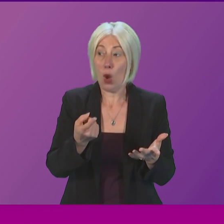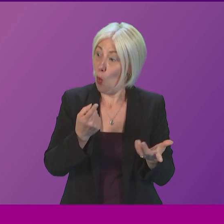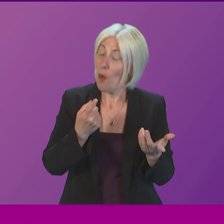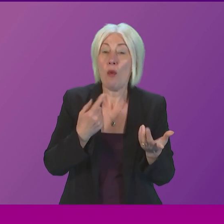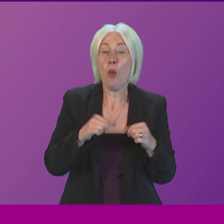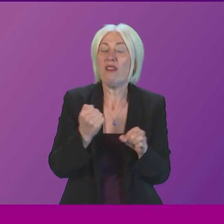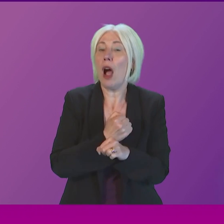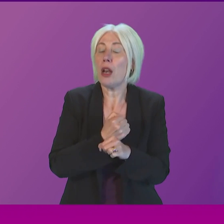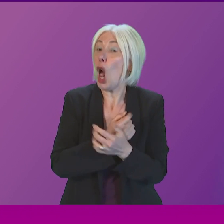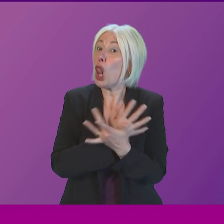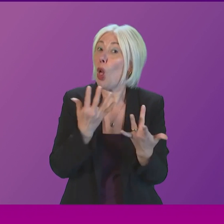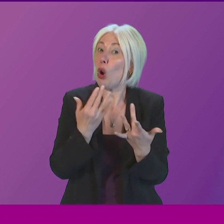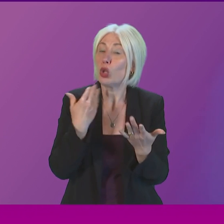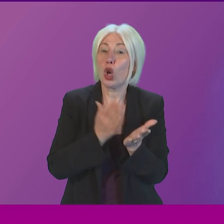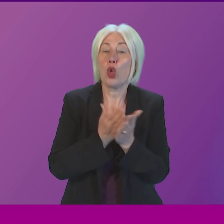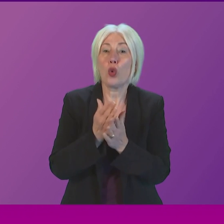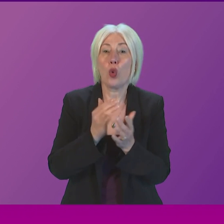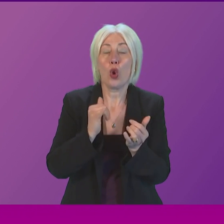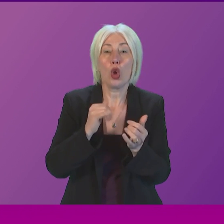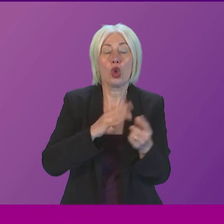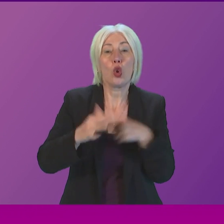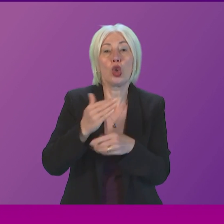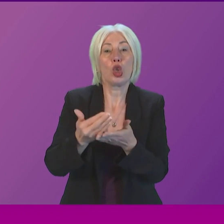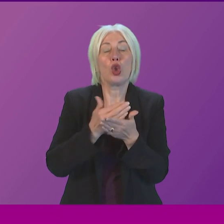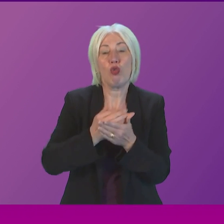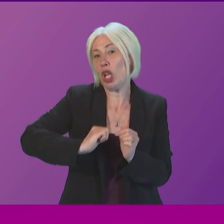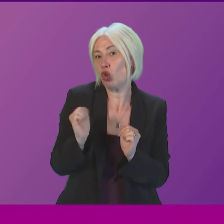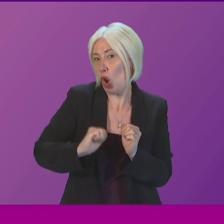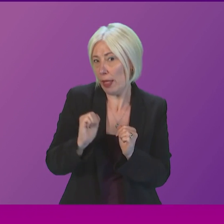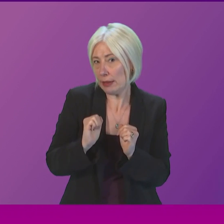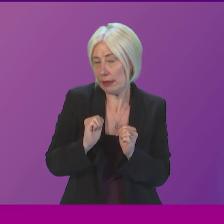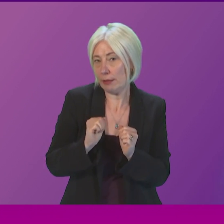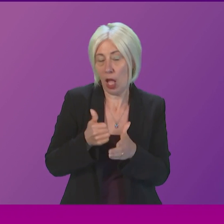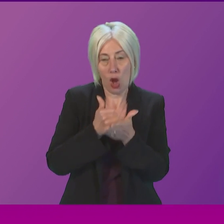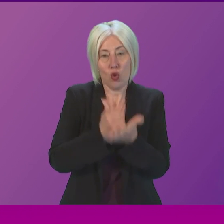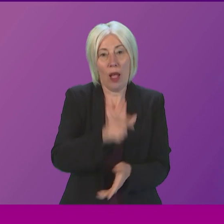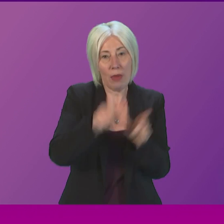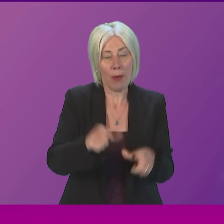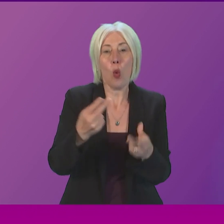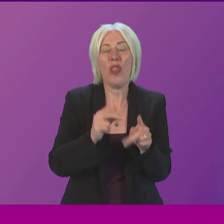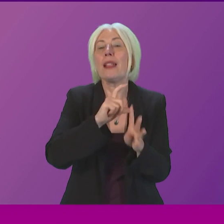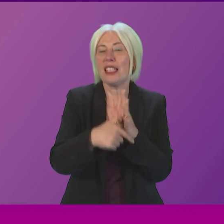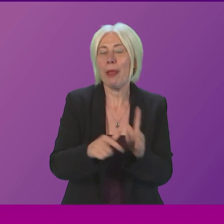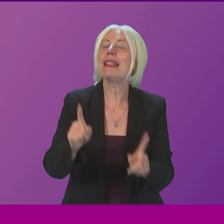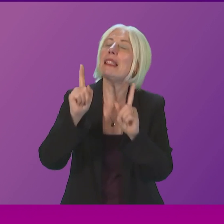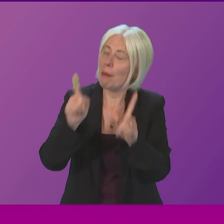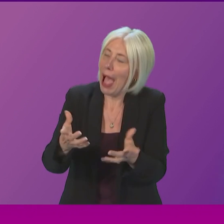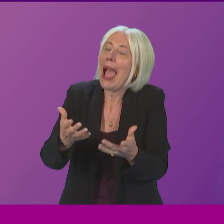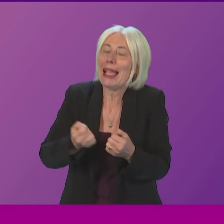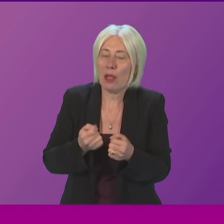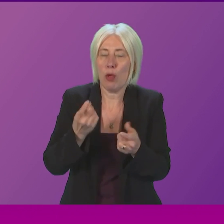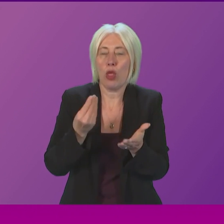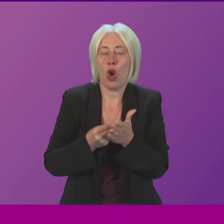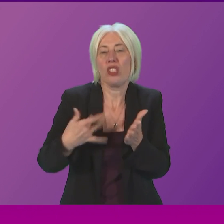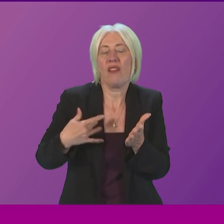done, particularly through Social Security Scotland, in order to help those with disabilities. But I take the point, particularly around the cost of